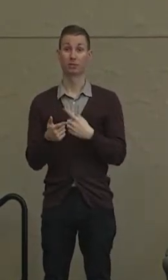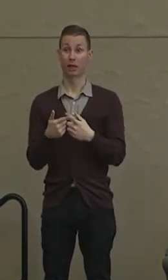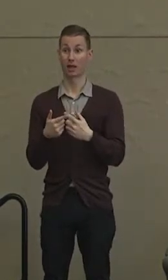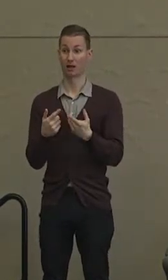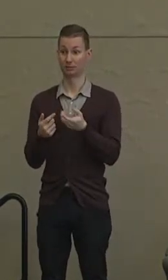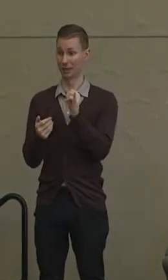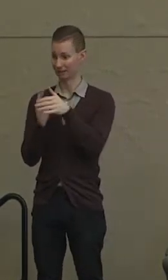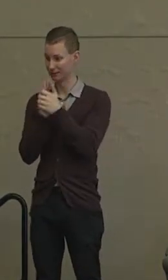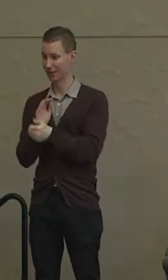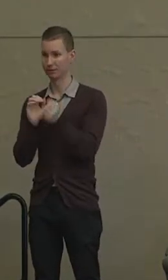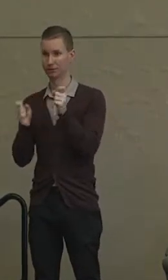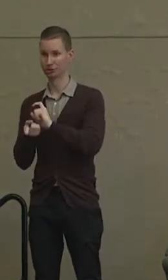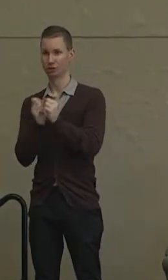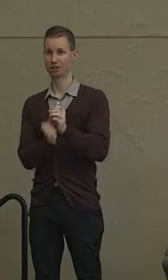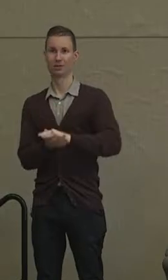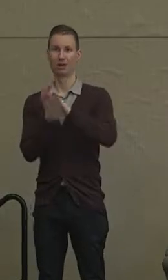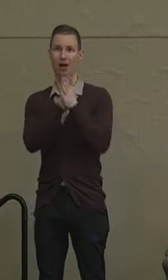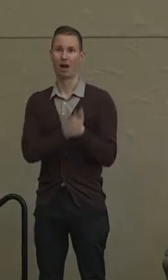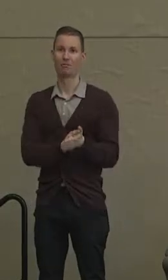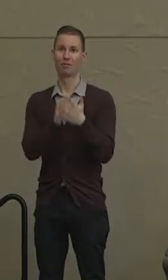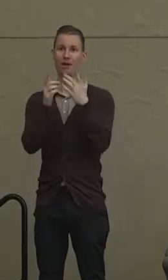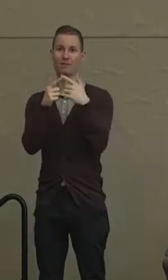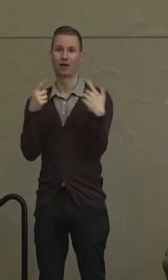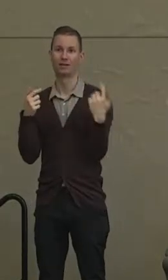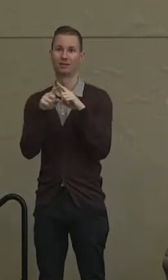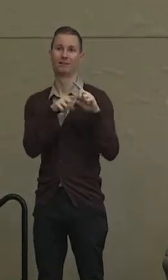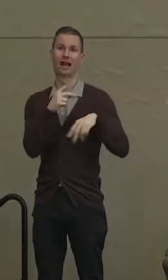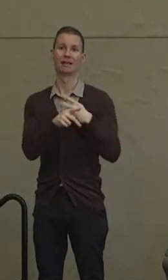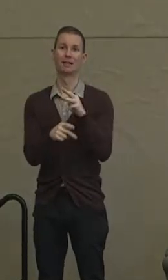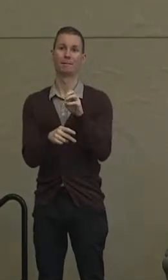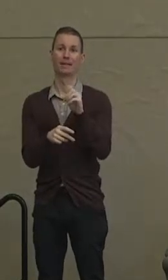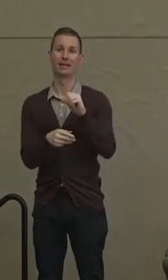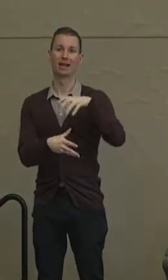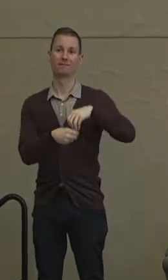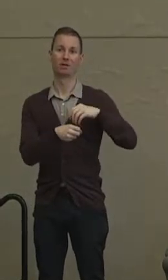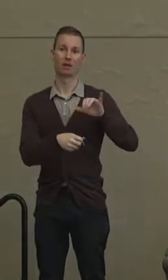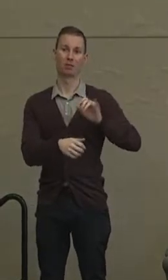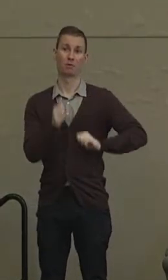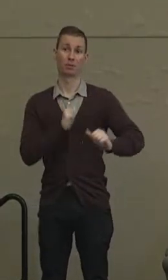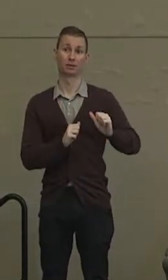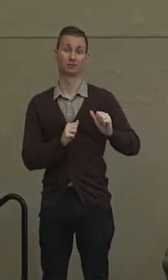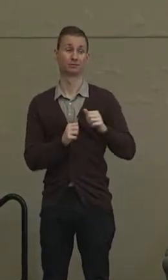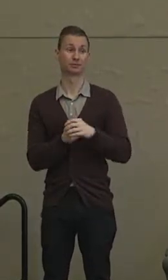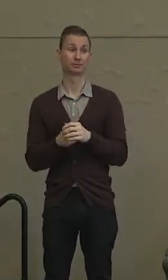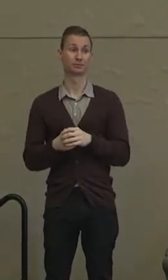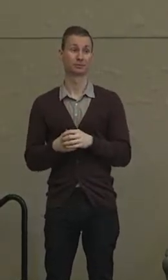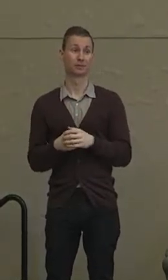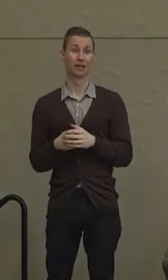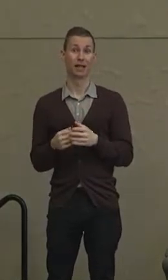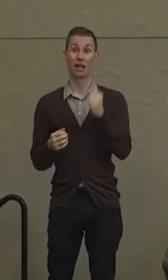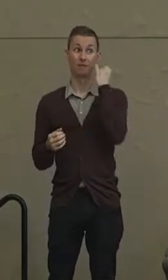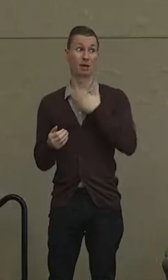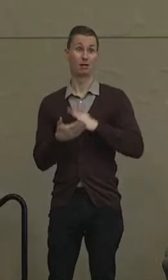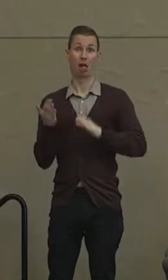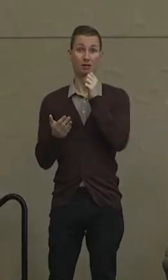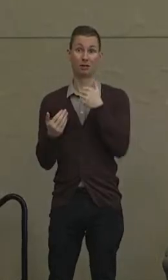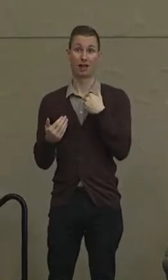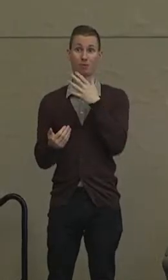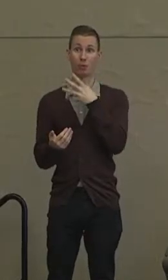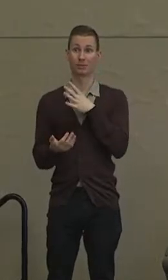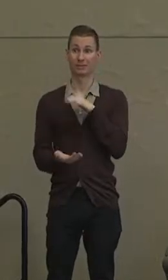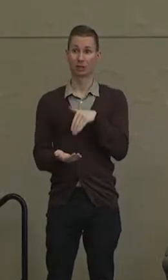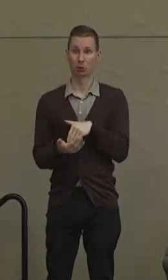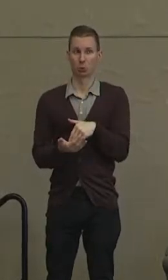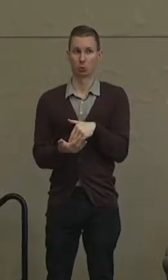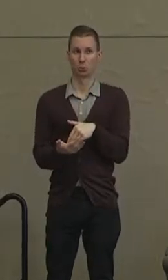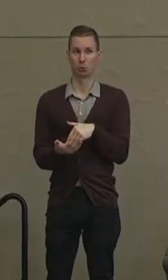transformed this into a multimedia performance. I also want to say that if it wasn't for the Women's Center at my college campus,